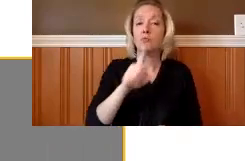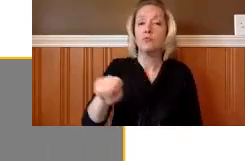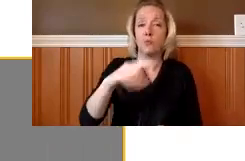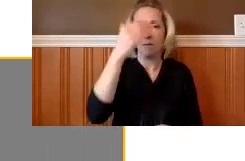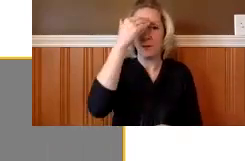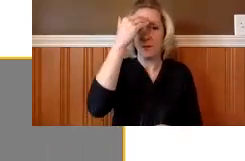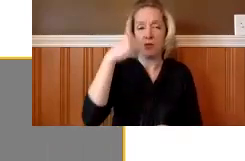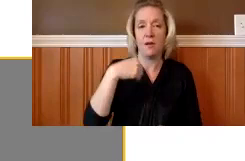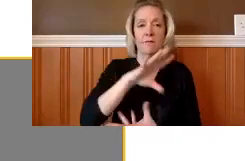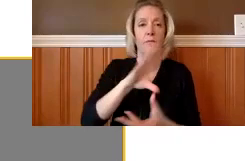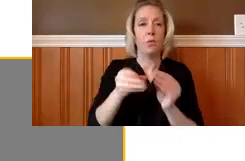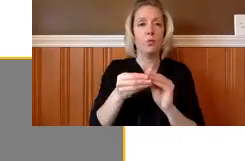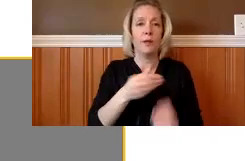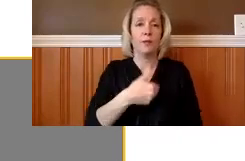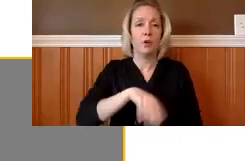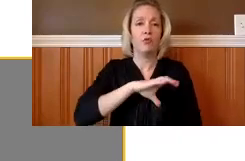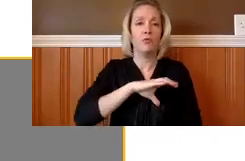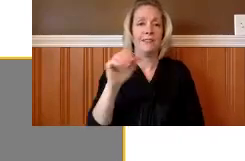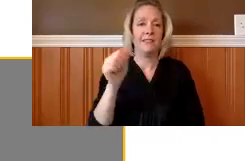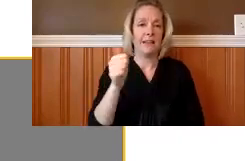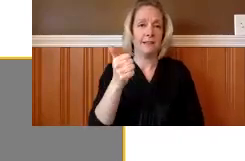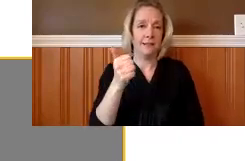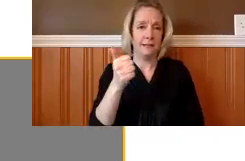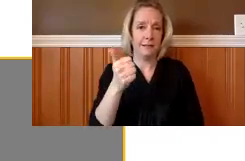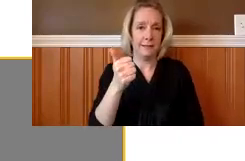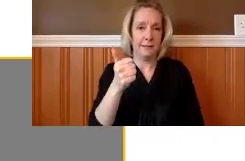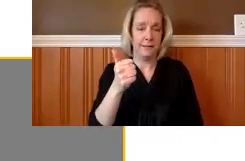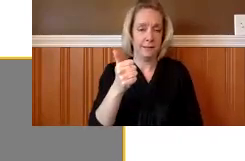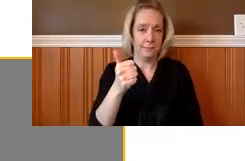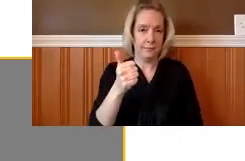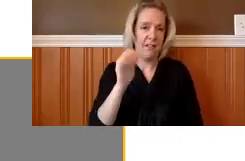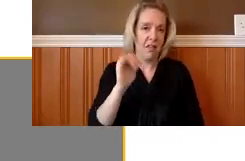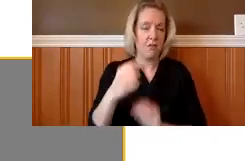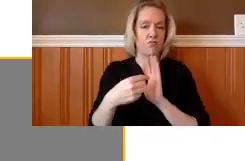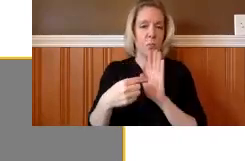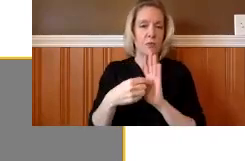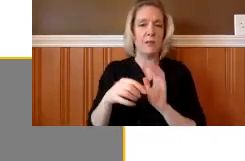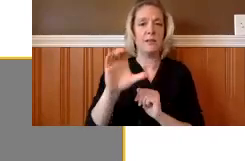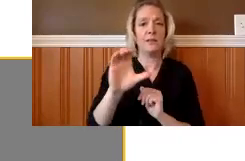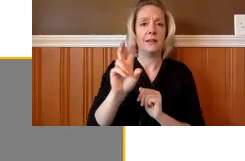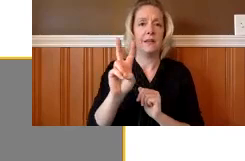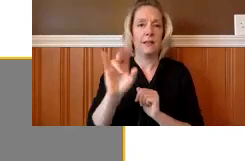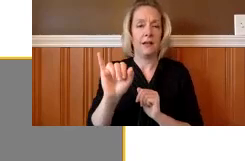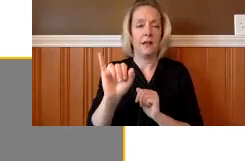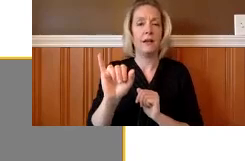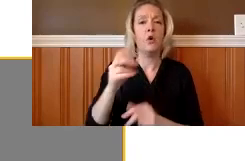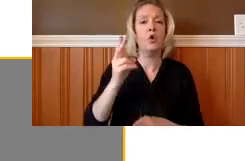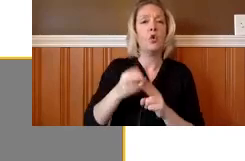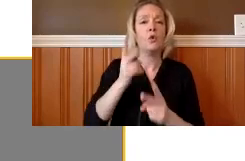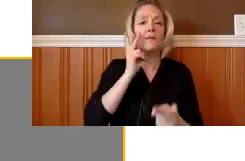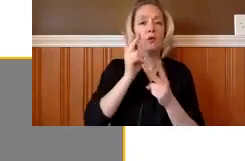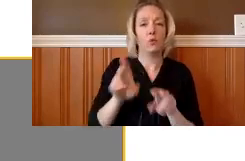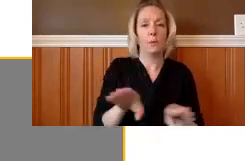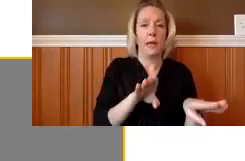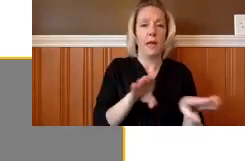characteristics that are associated with cortical visual impairment. And these visual behaviors, while we say they're unique